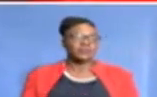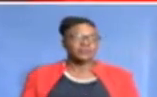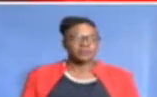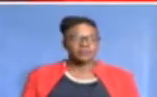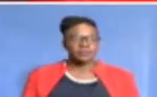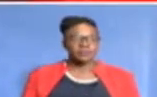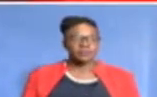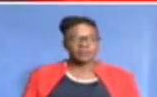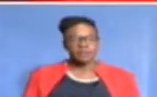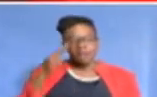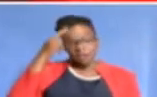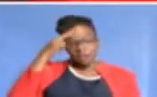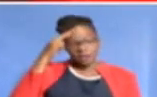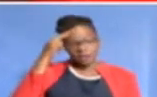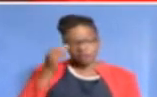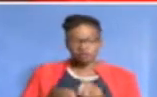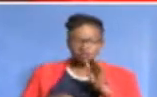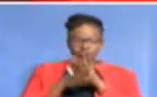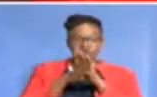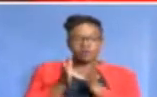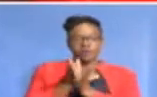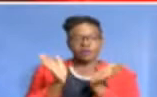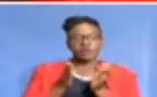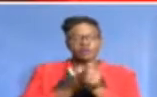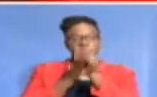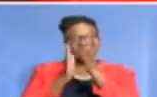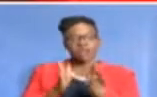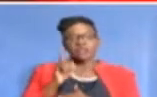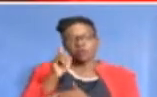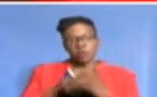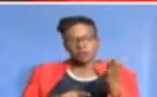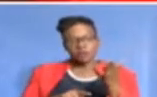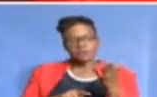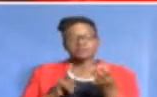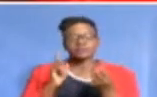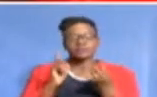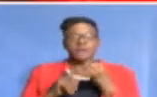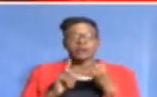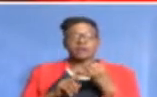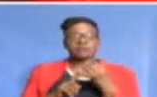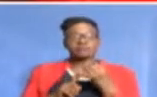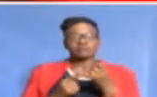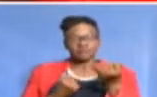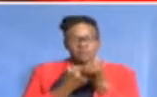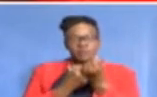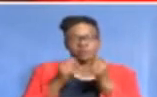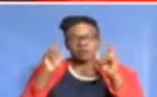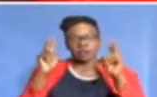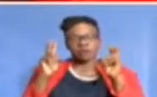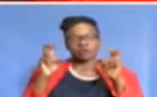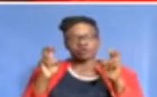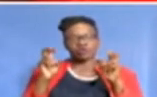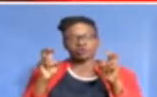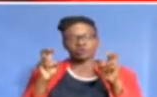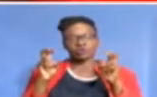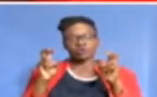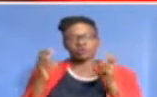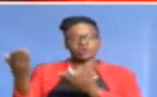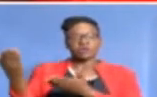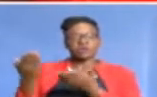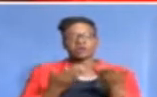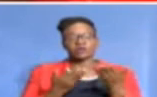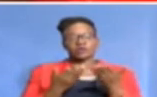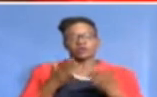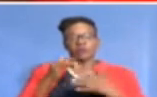The reason for removal of the majority leader are as follows. One, supporting the motion introduced by Honorable Maitai,